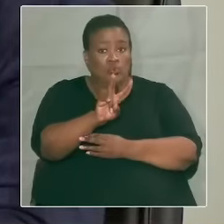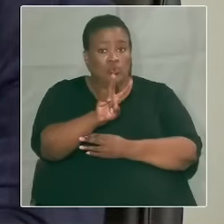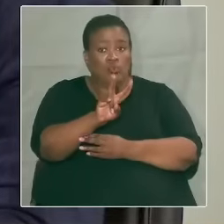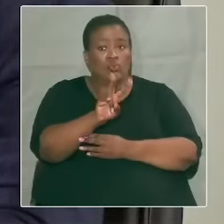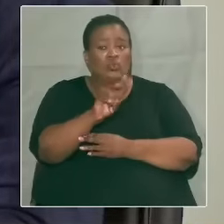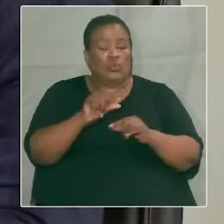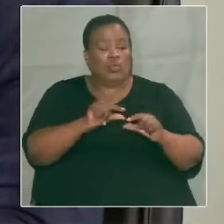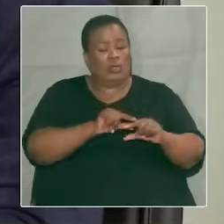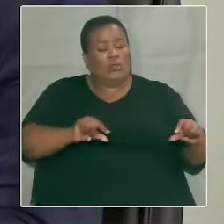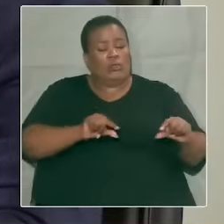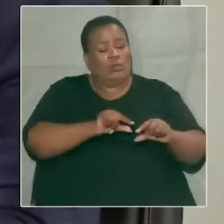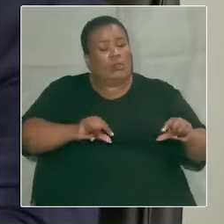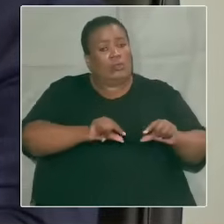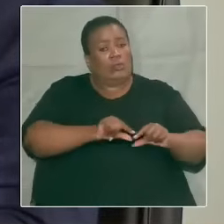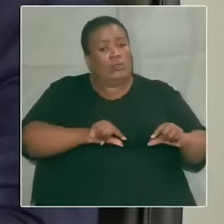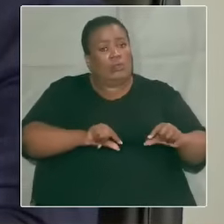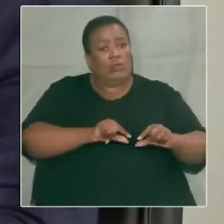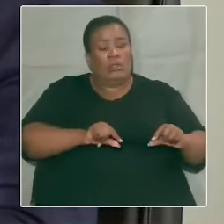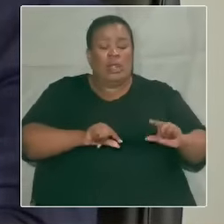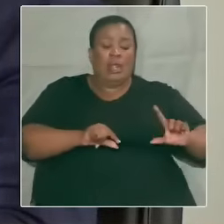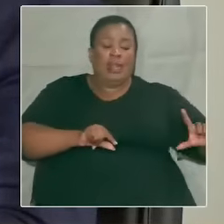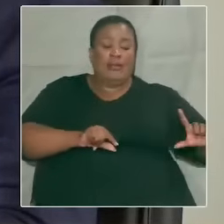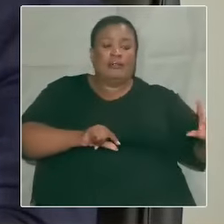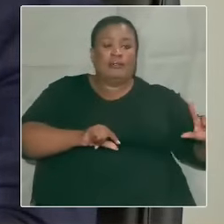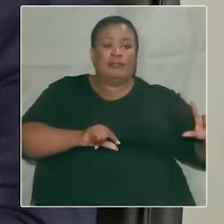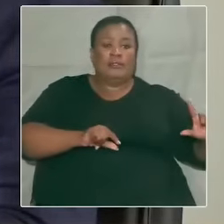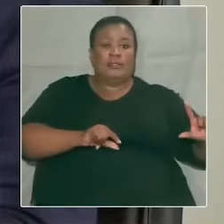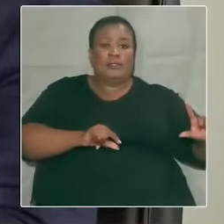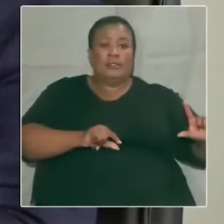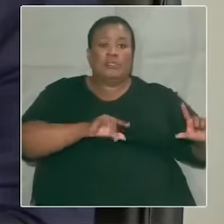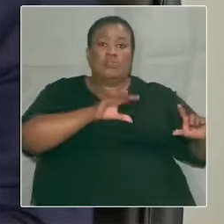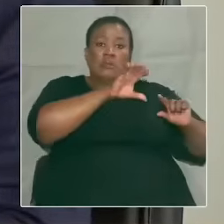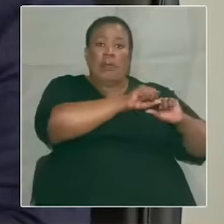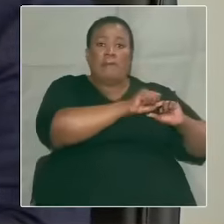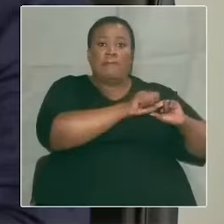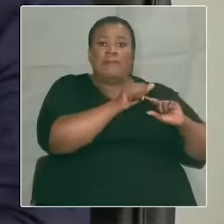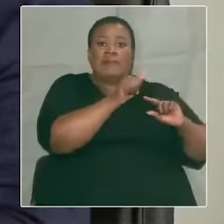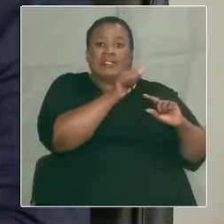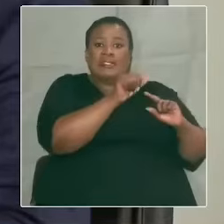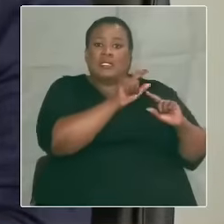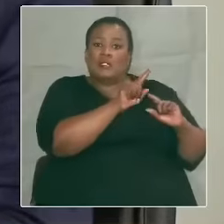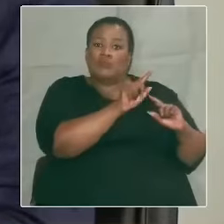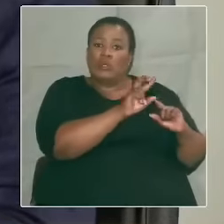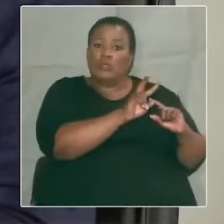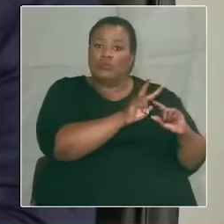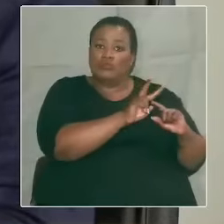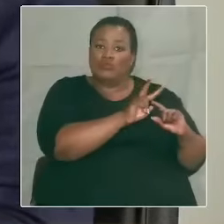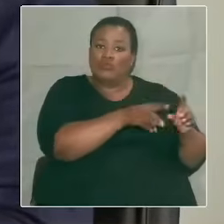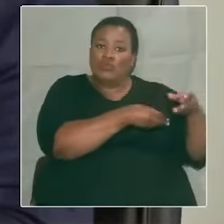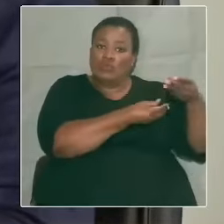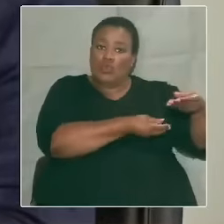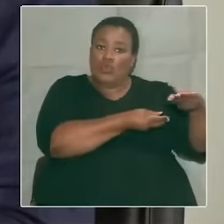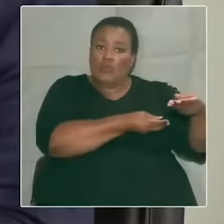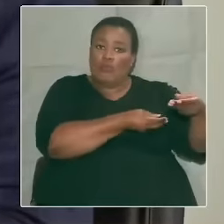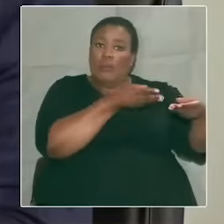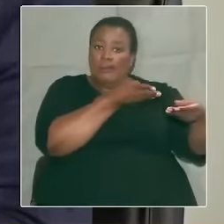right at the bottom left, you'll find the 612